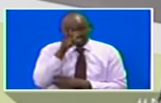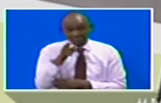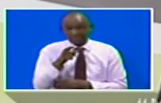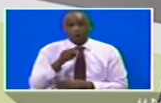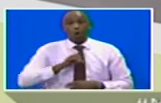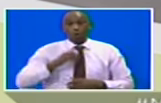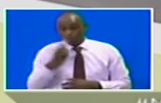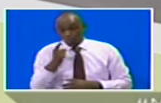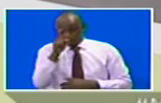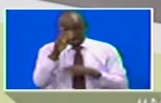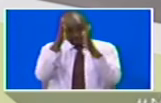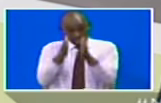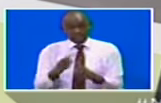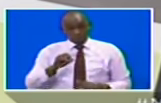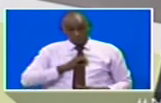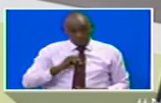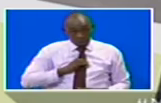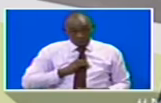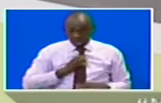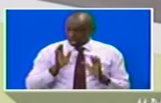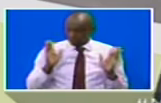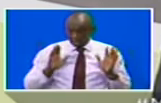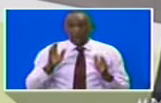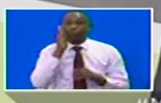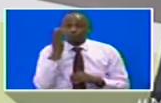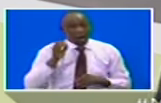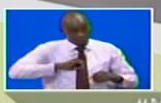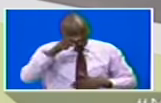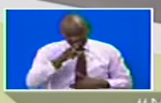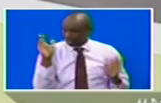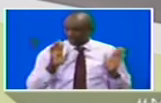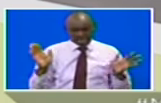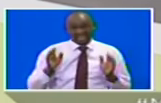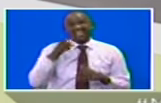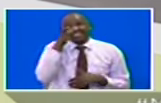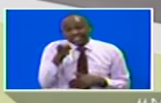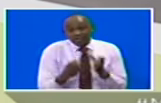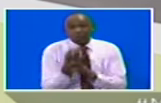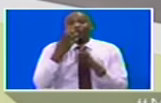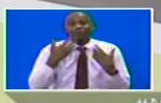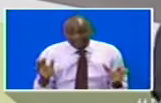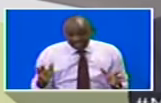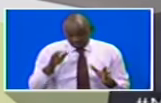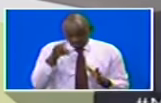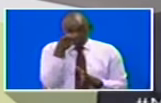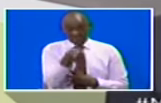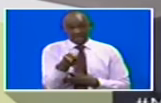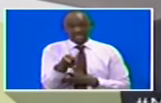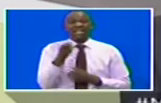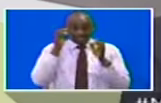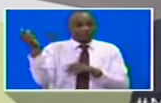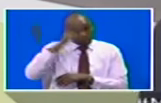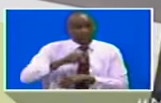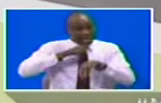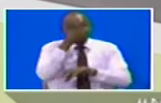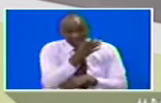to one Alfred, Dr. Alfred Mutua. It has already grown out of the bounds. If you come to Embu